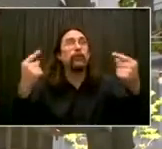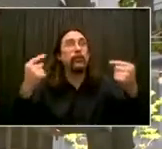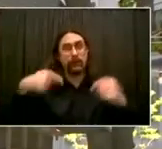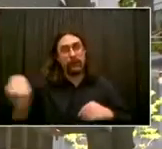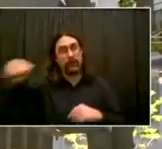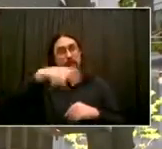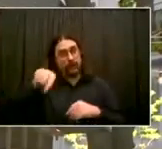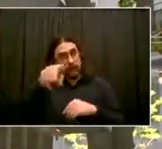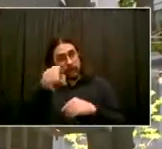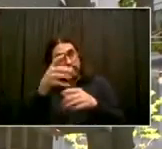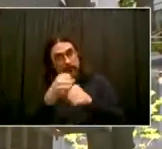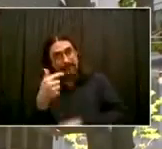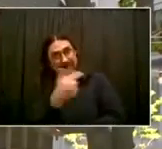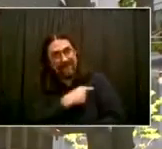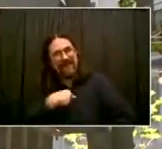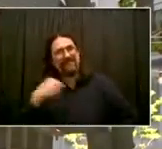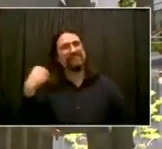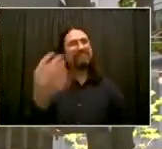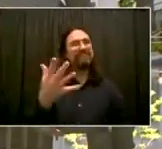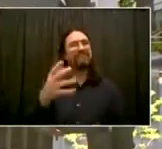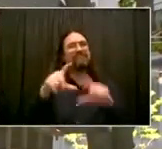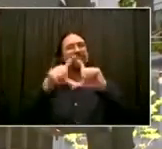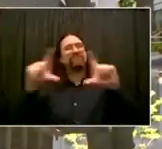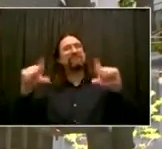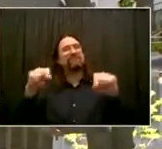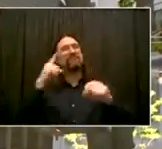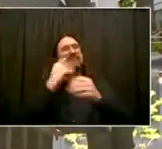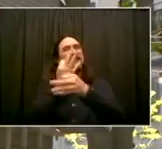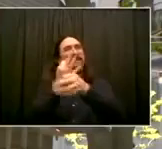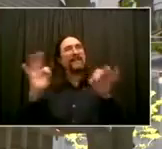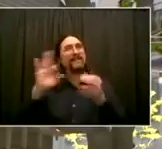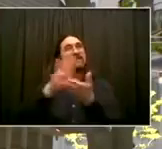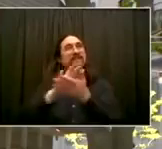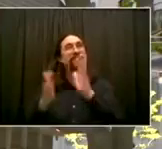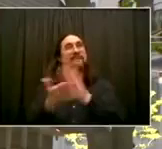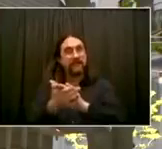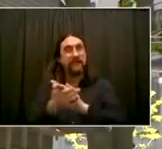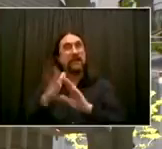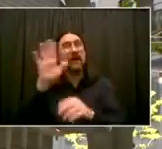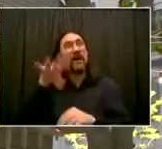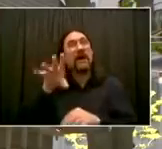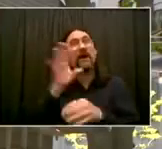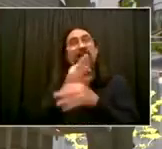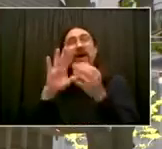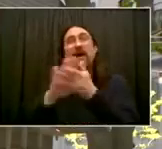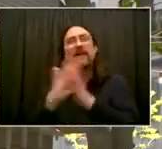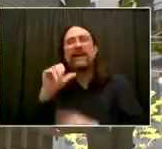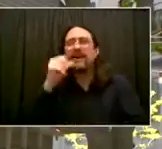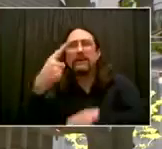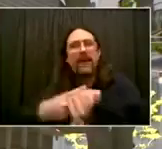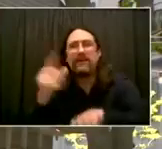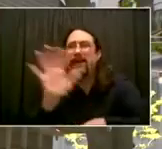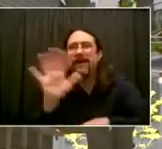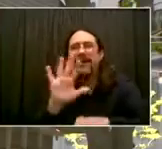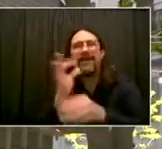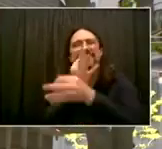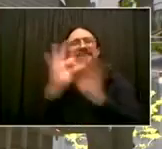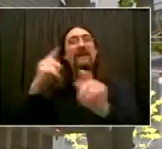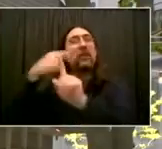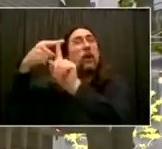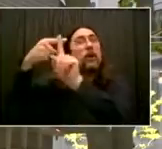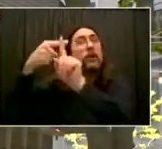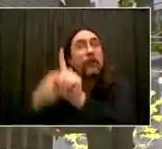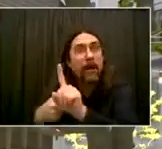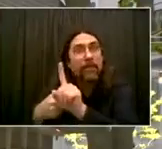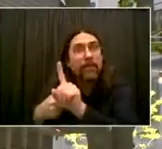you go for the next month, you're there grabbing your burger, your chicken sandwich, show us your vaccine card. We'll get you a free fries on us